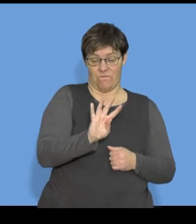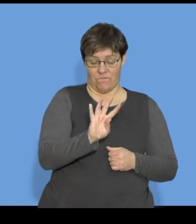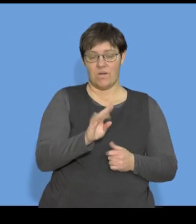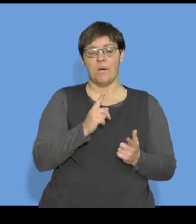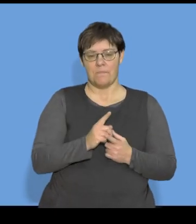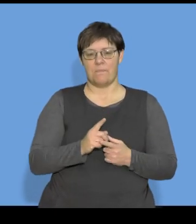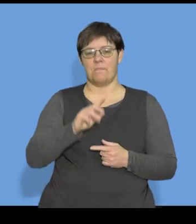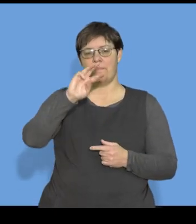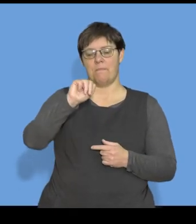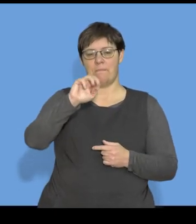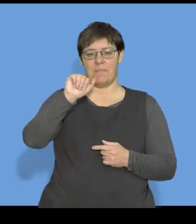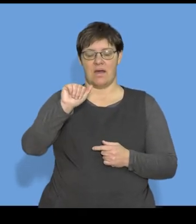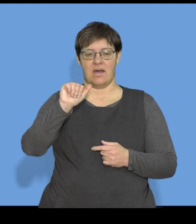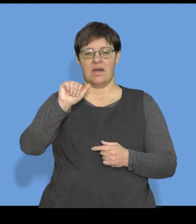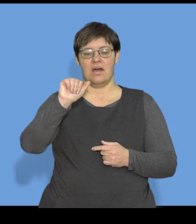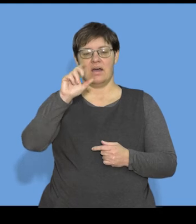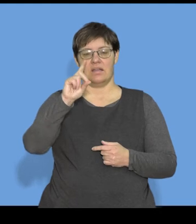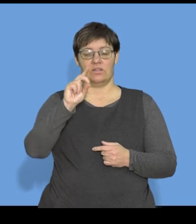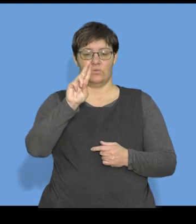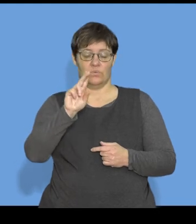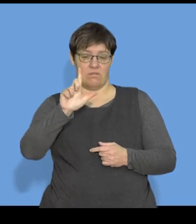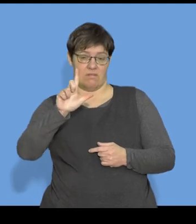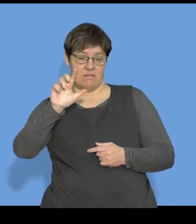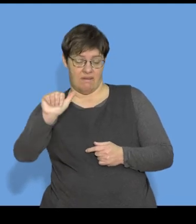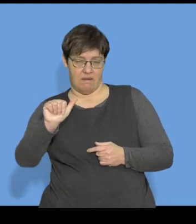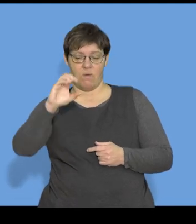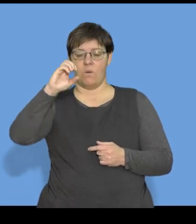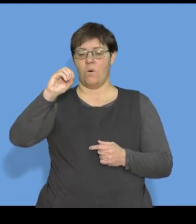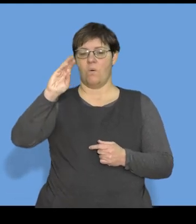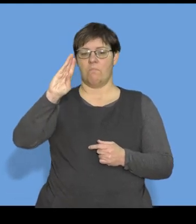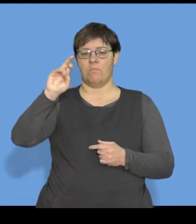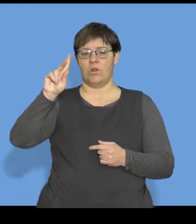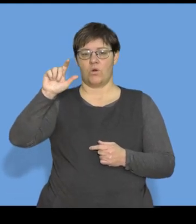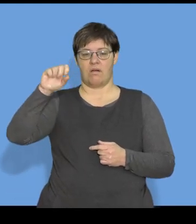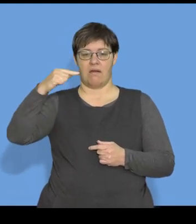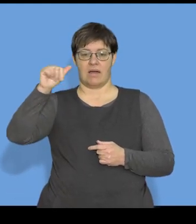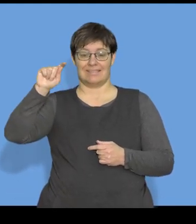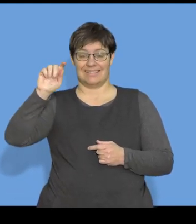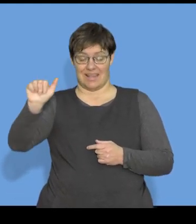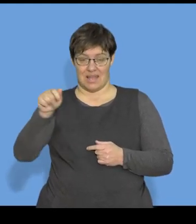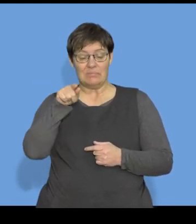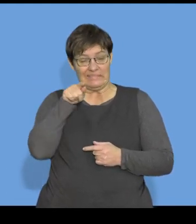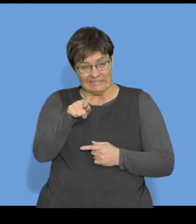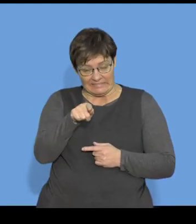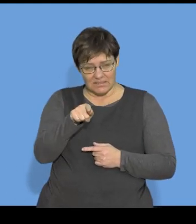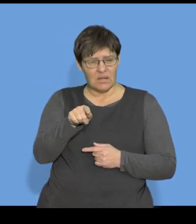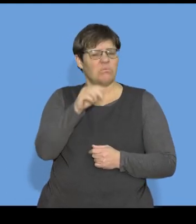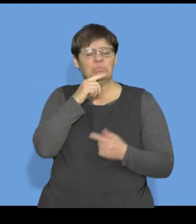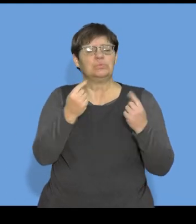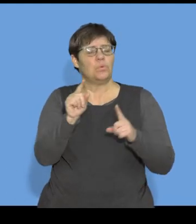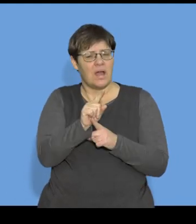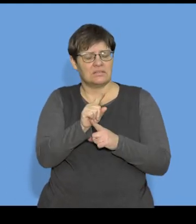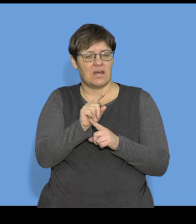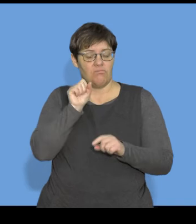medulla oblongata. This is the part that we're talking to, which transmits the nerve